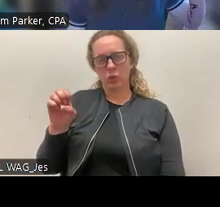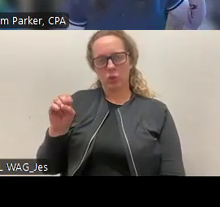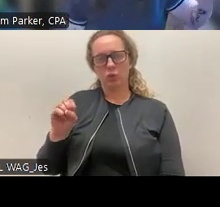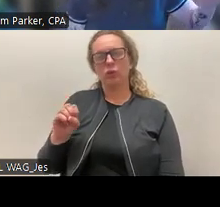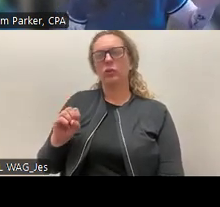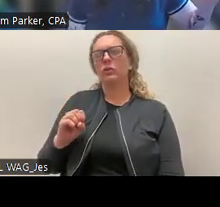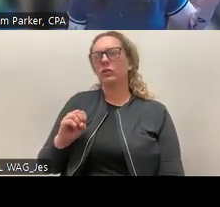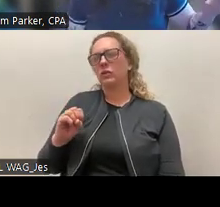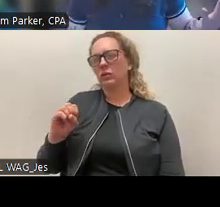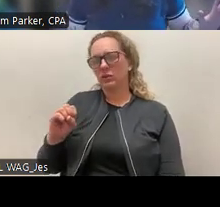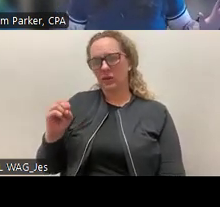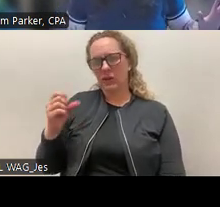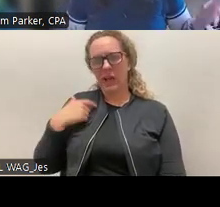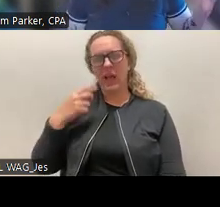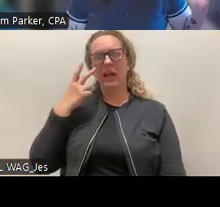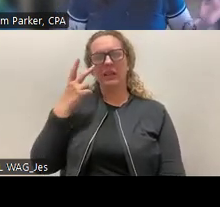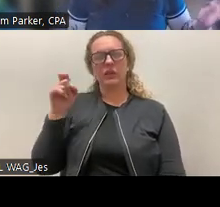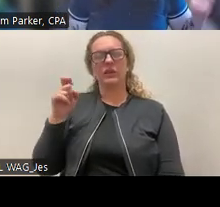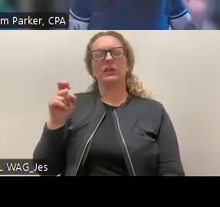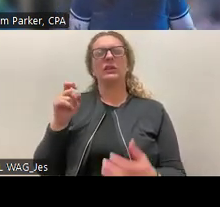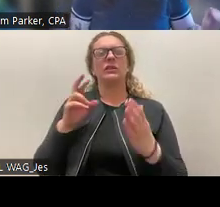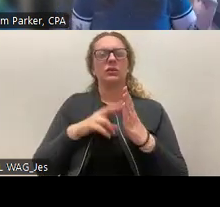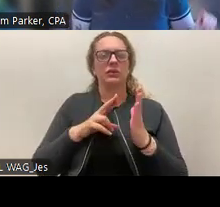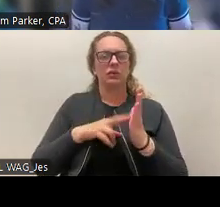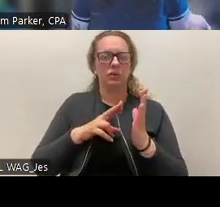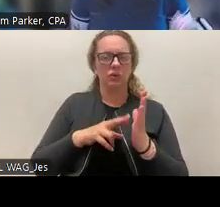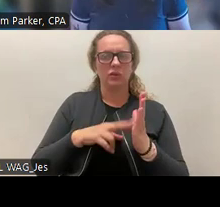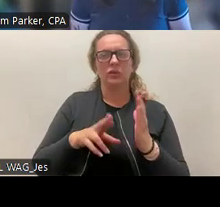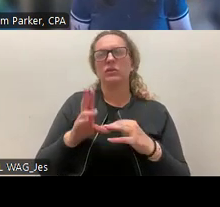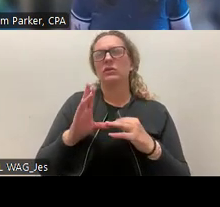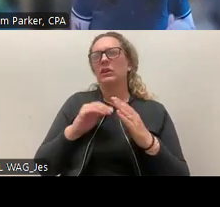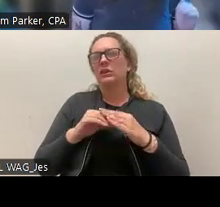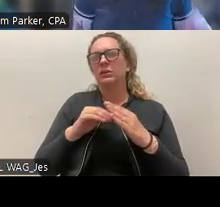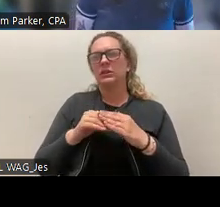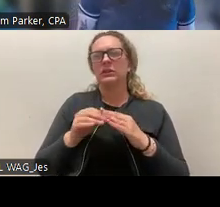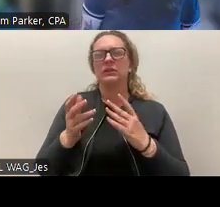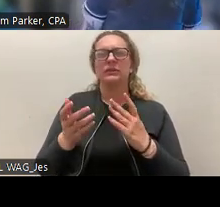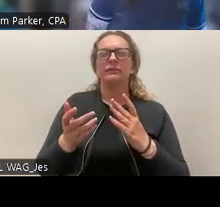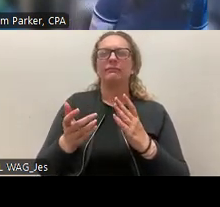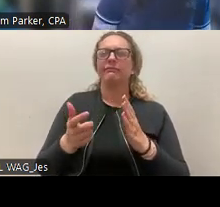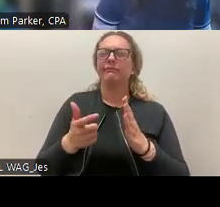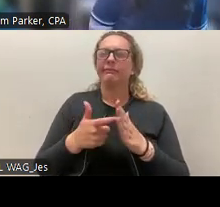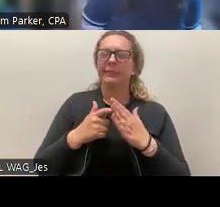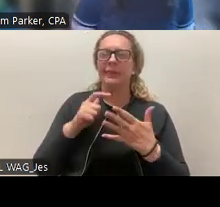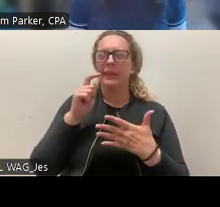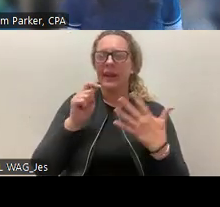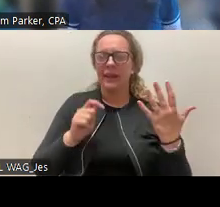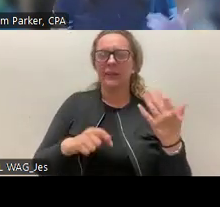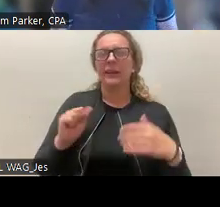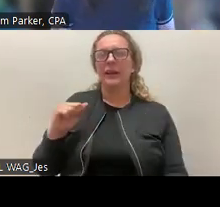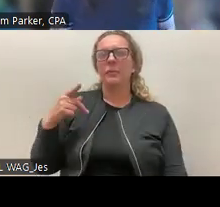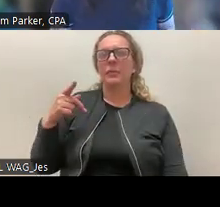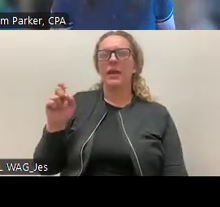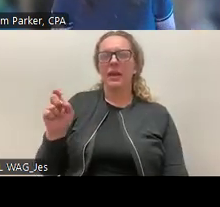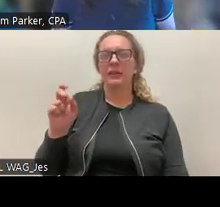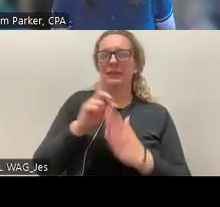to have a look through the resources. So have a look at the Xbox accessibility guidelines, have a look at the APX design patterns, look